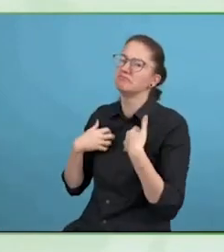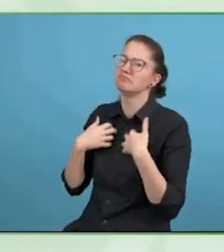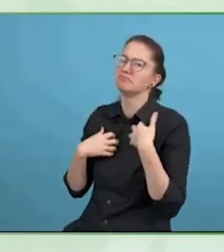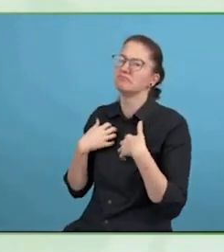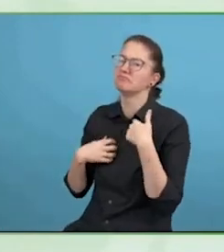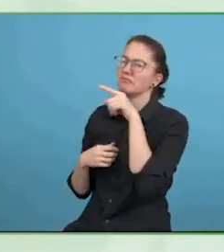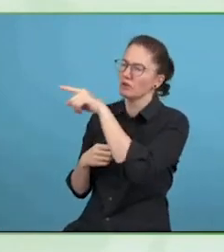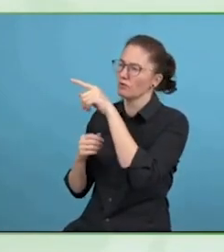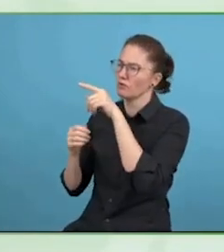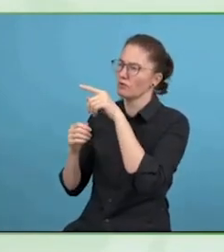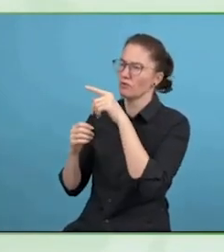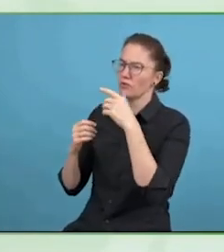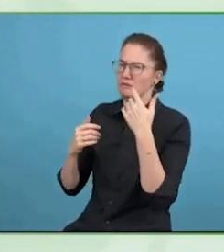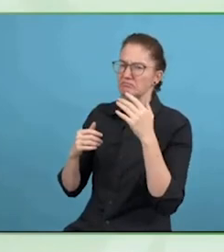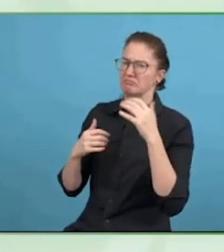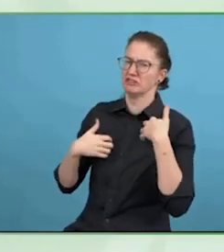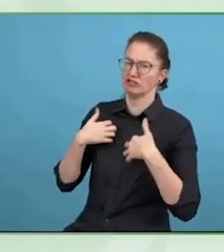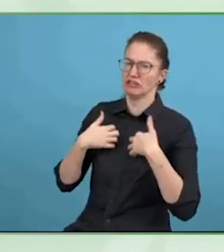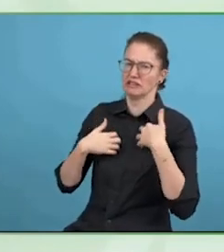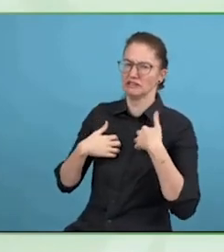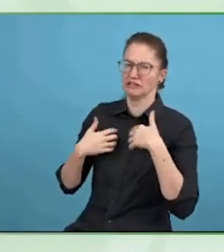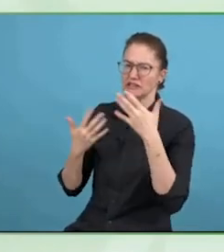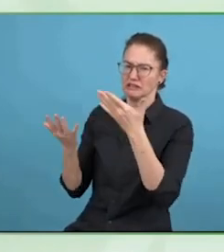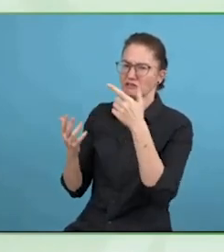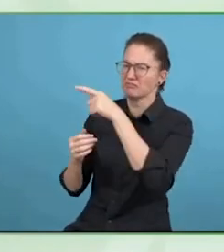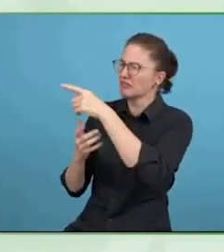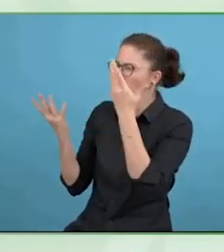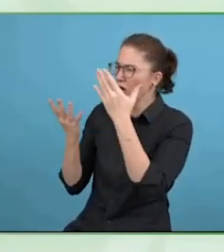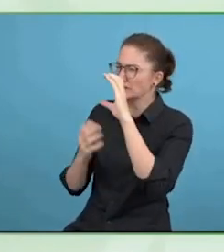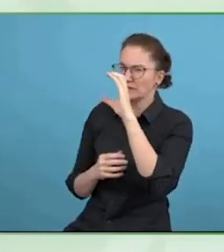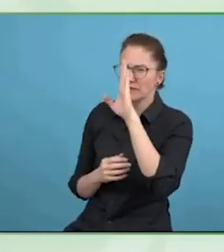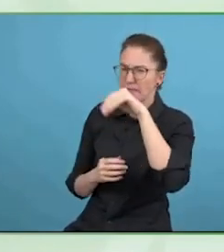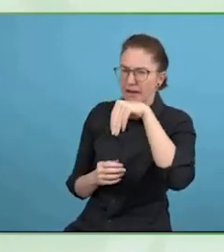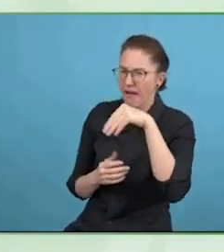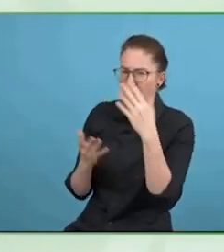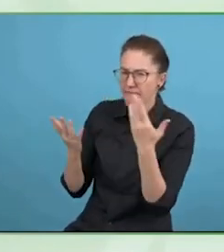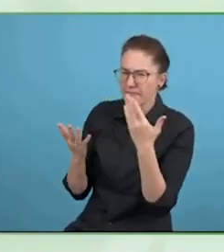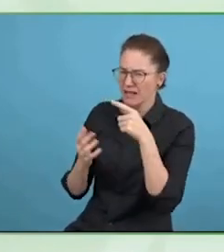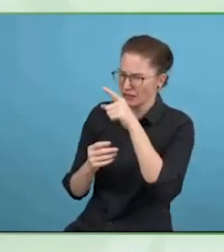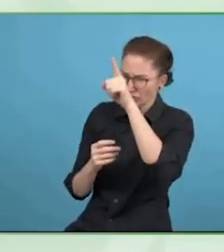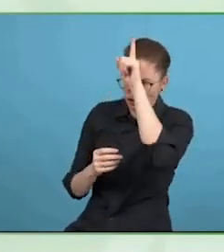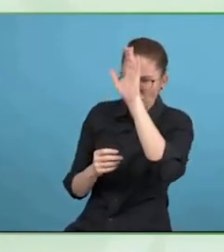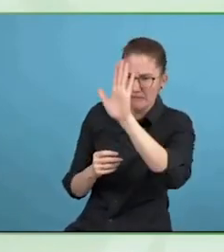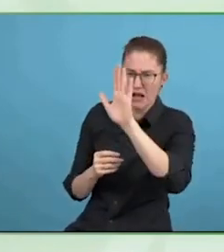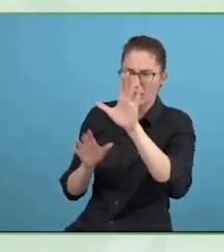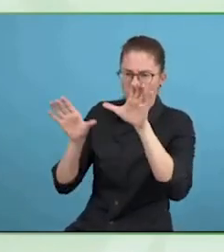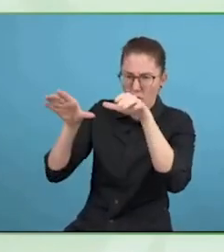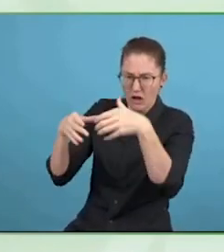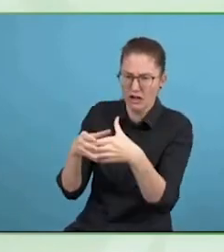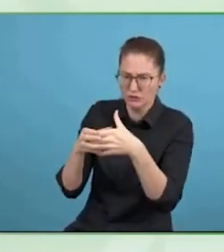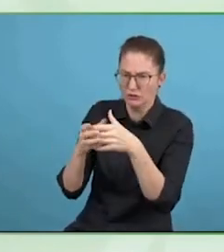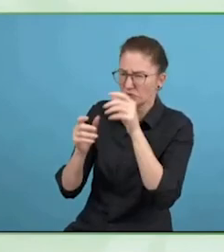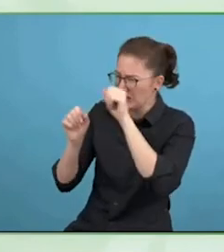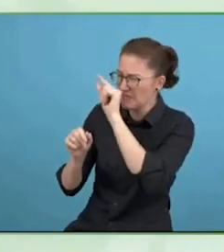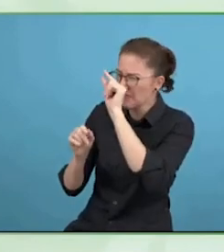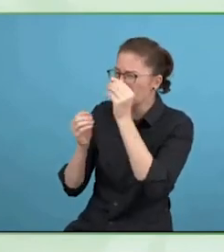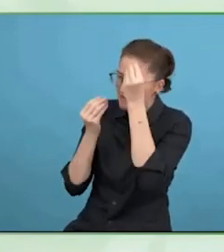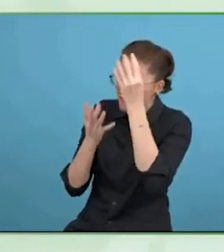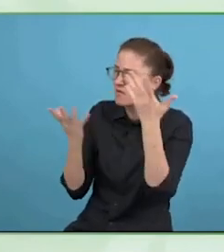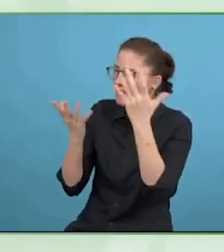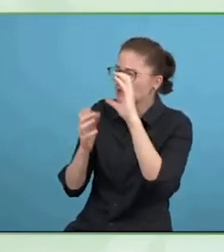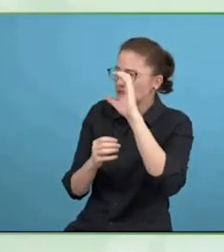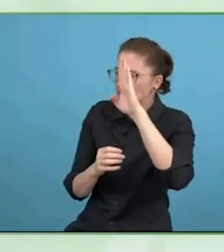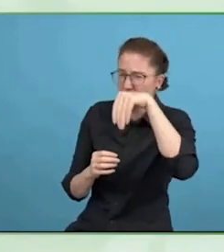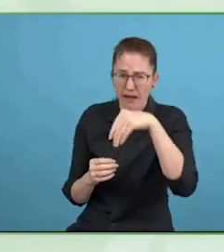of persons with disabilities in all areas of life in developing and countries of the Global